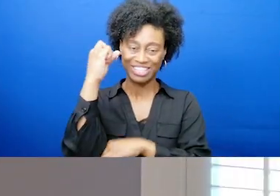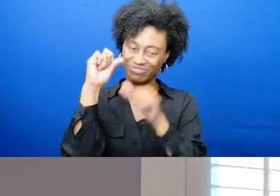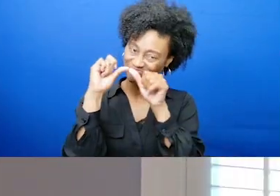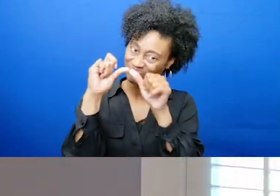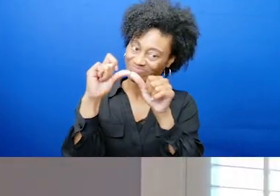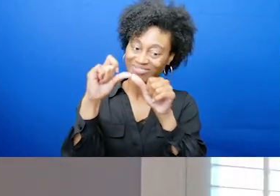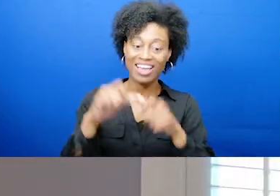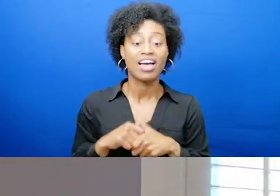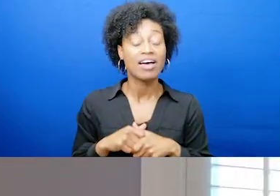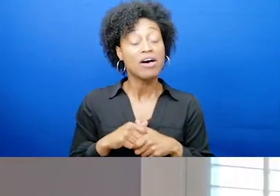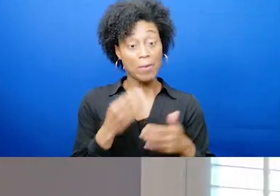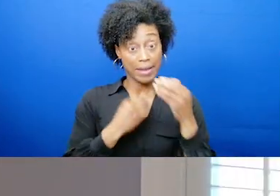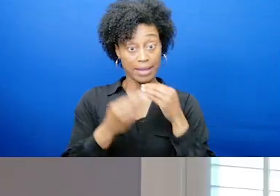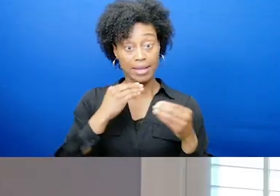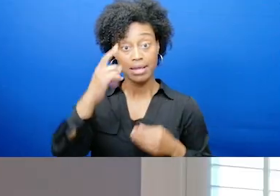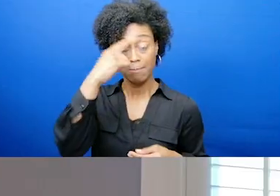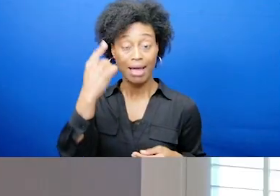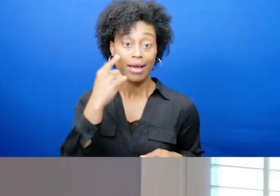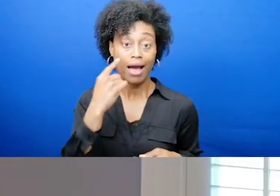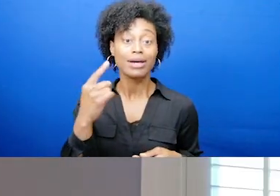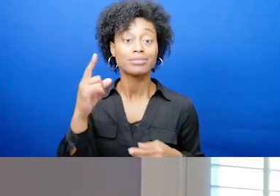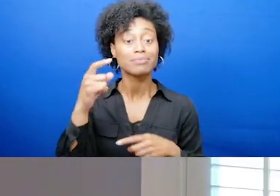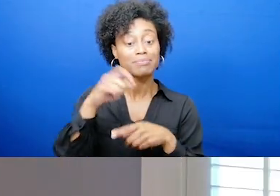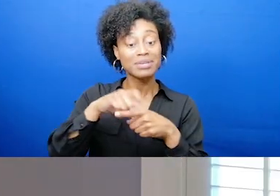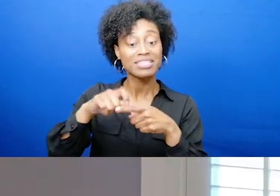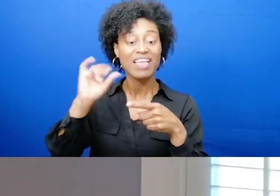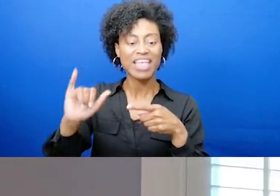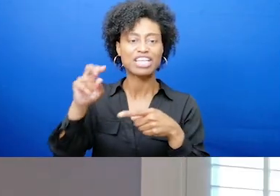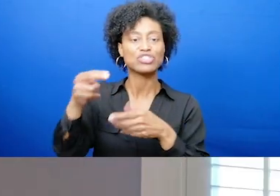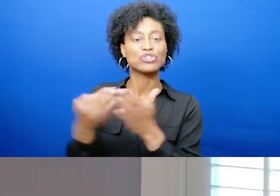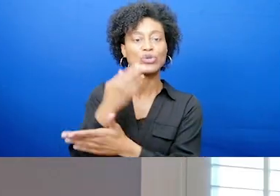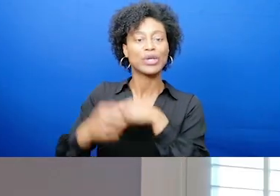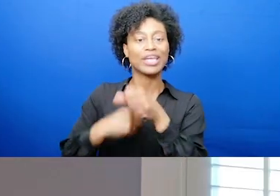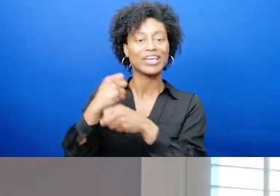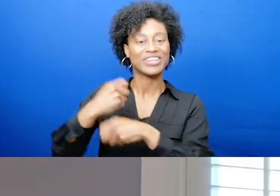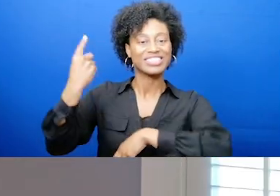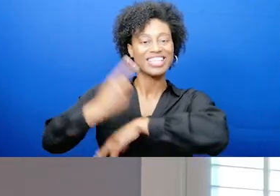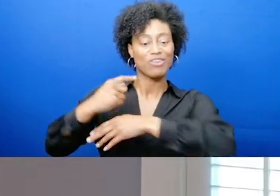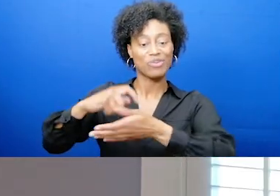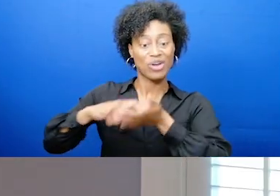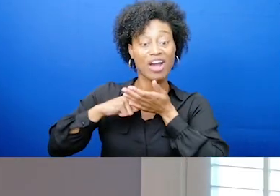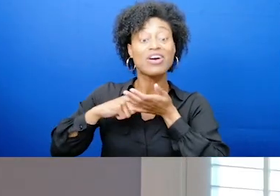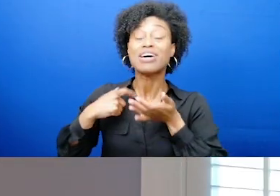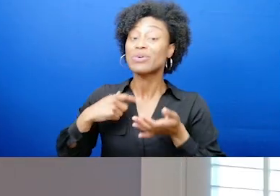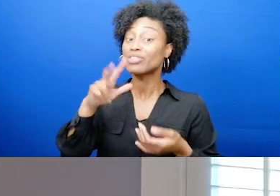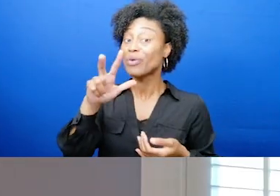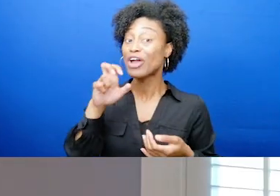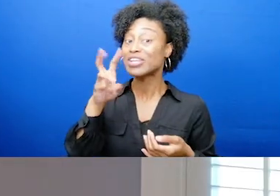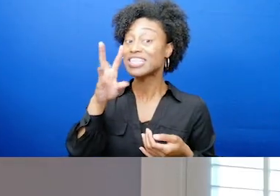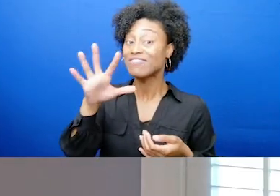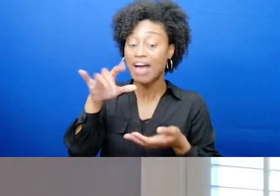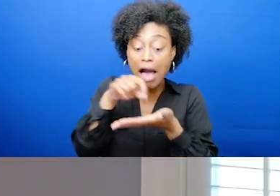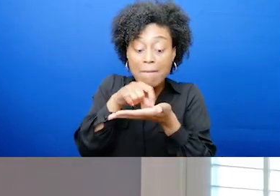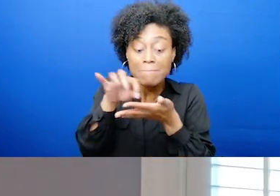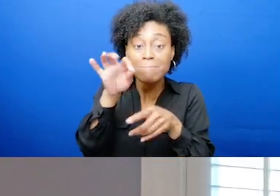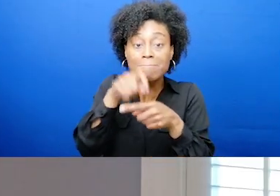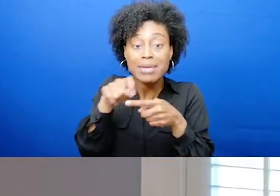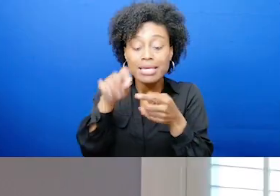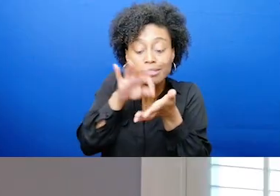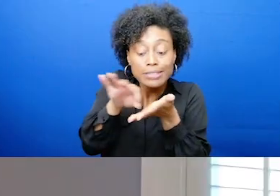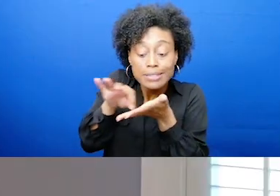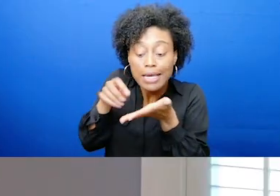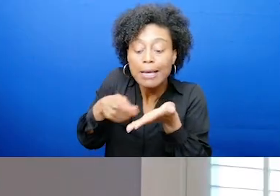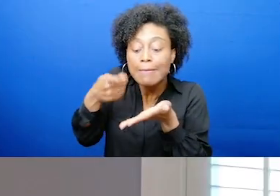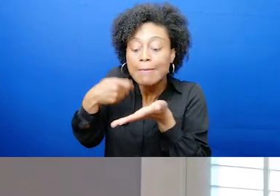us, eating black-eyed peas is a New Year's Day requirement. Tradition says you eat 365 peas to ensure good fortune for every day